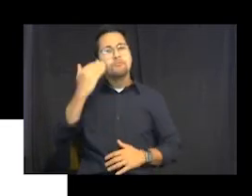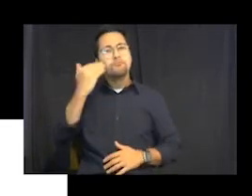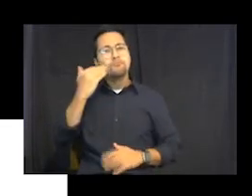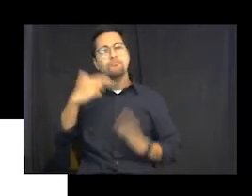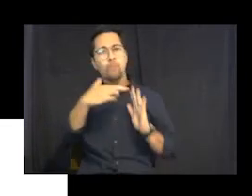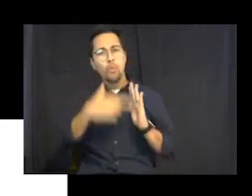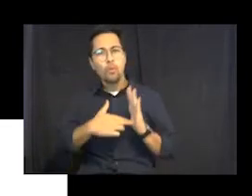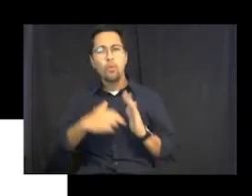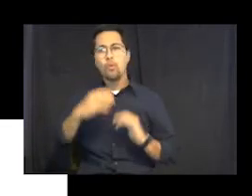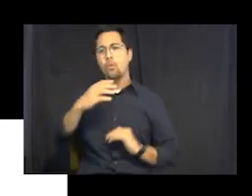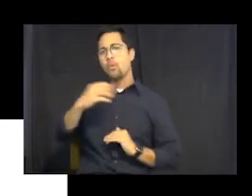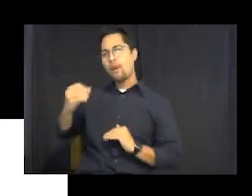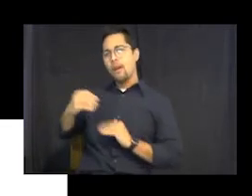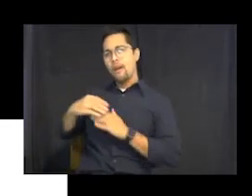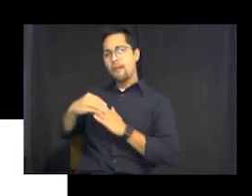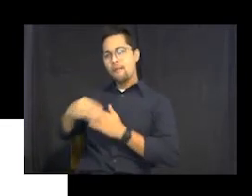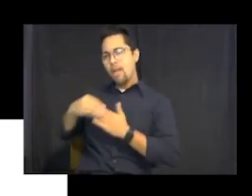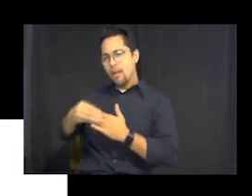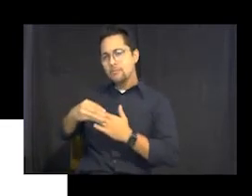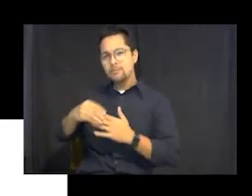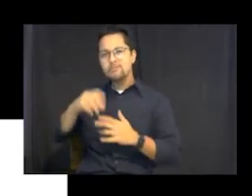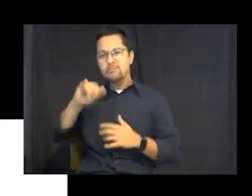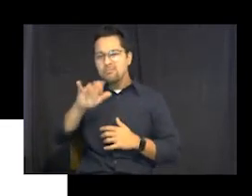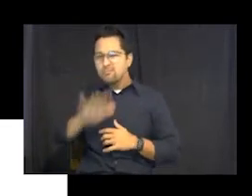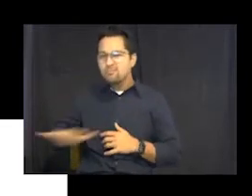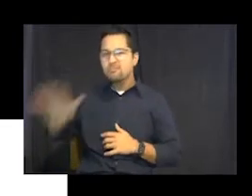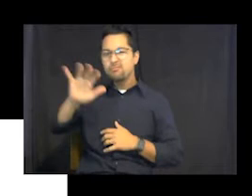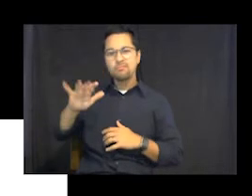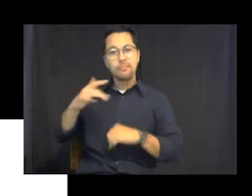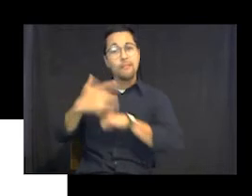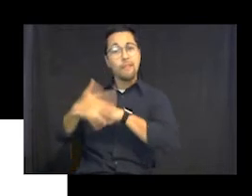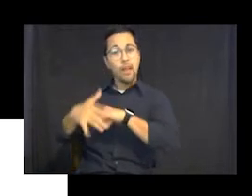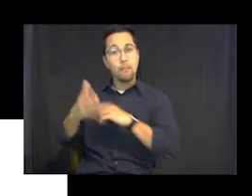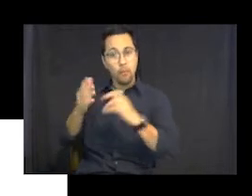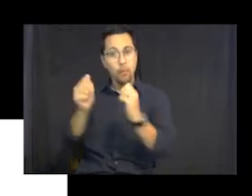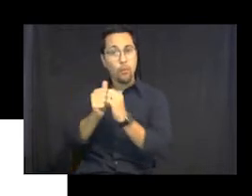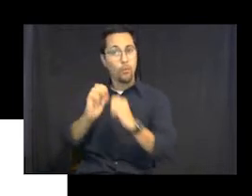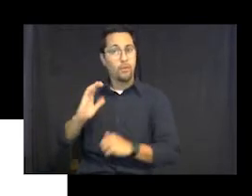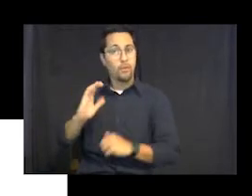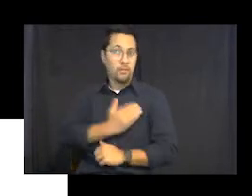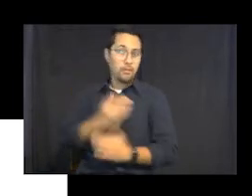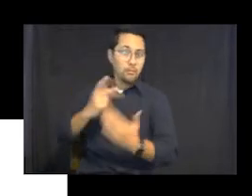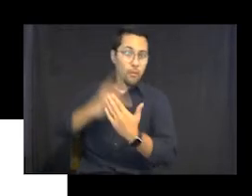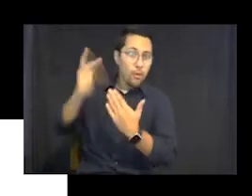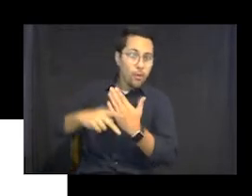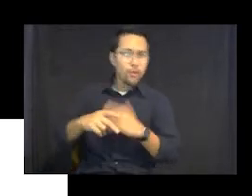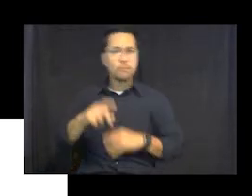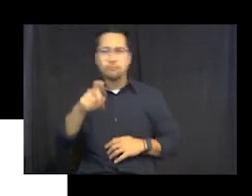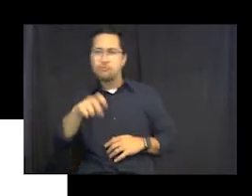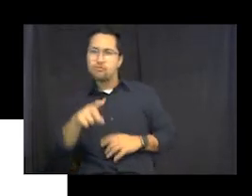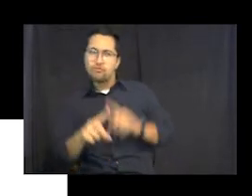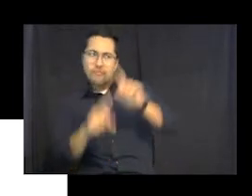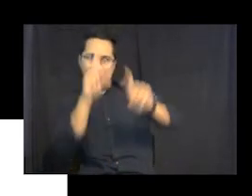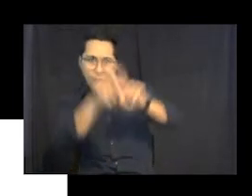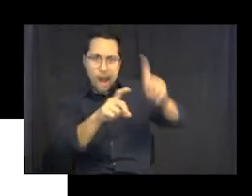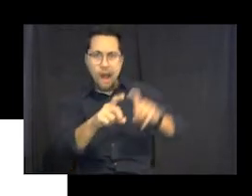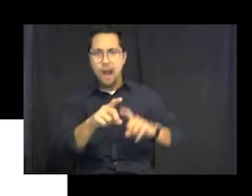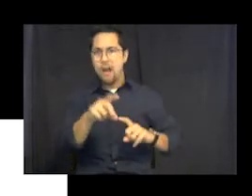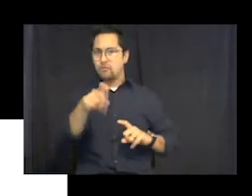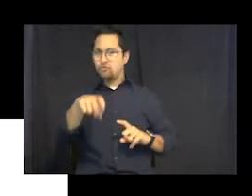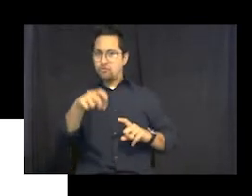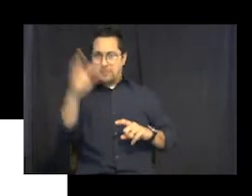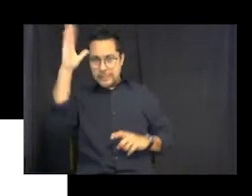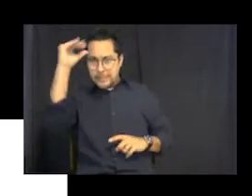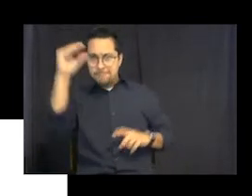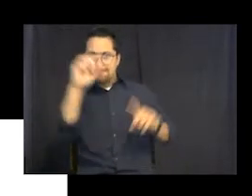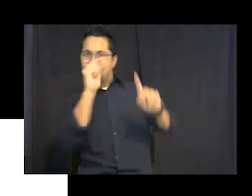and the flexibility that's available in the program. Ask questions and be persistent. And